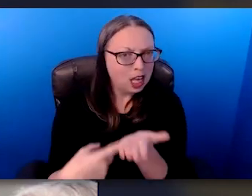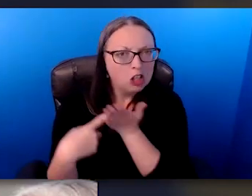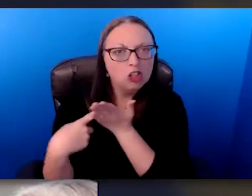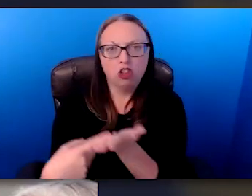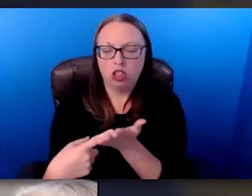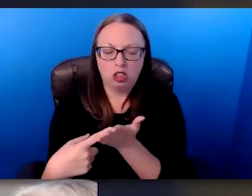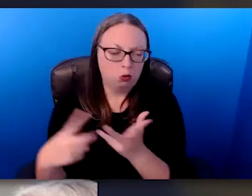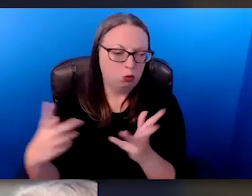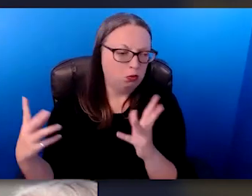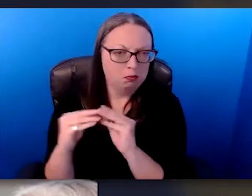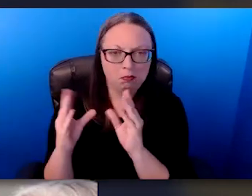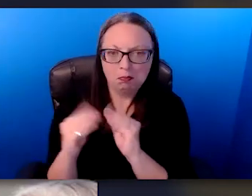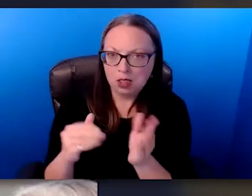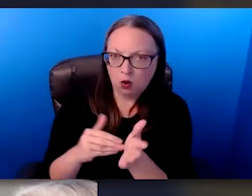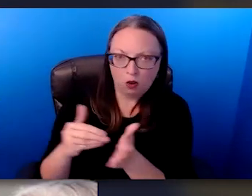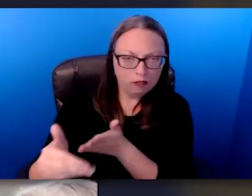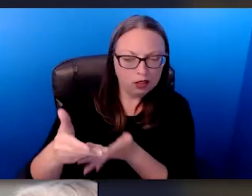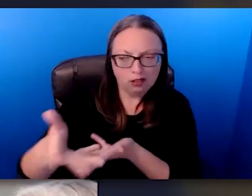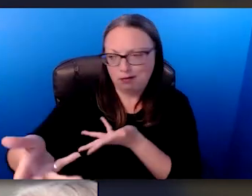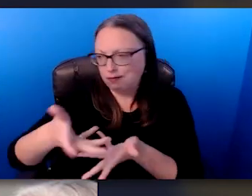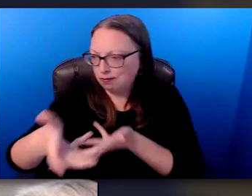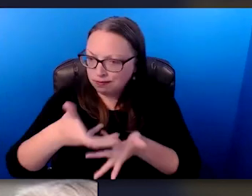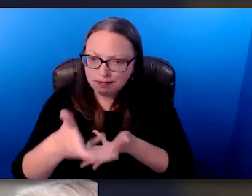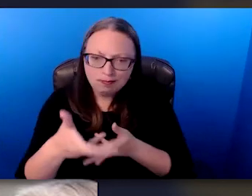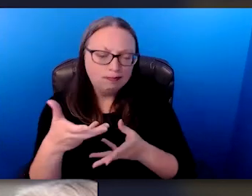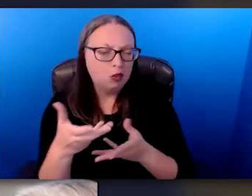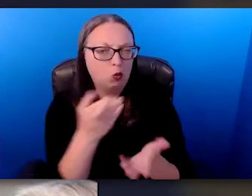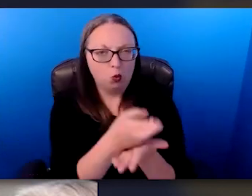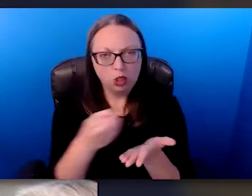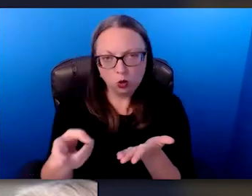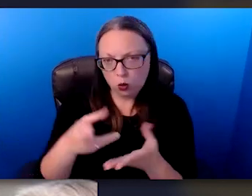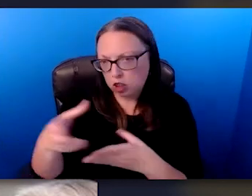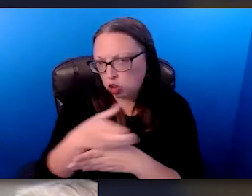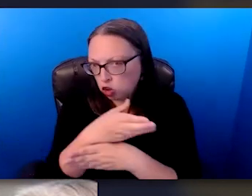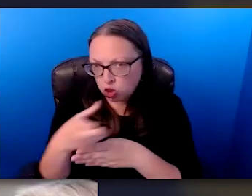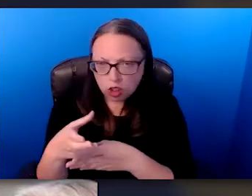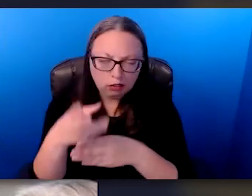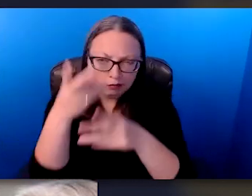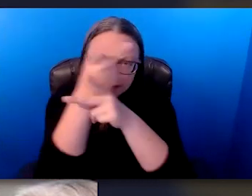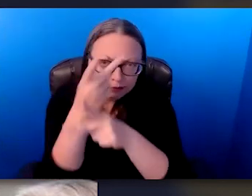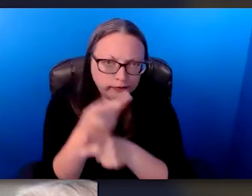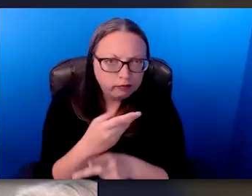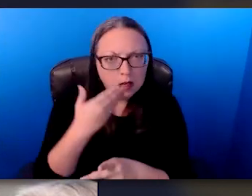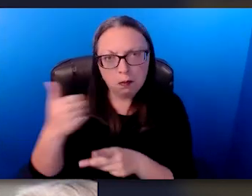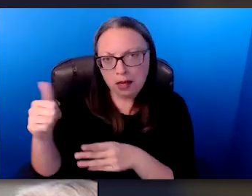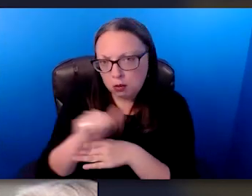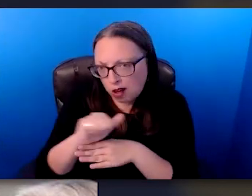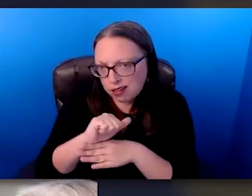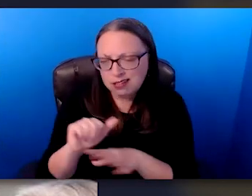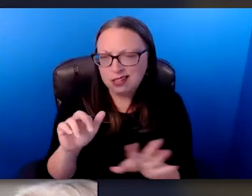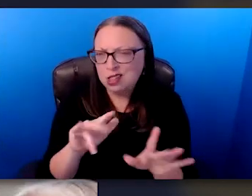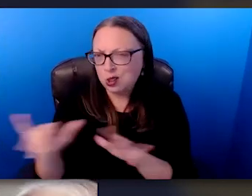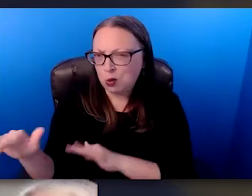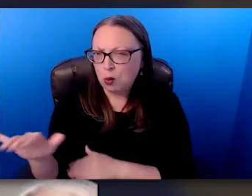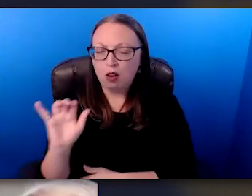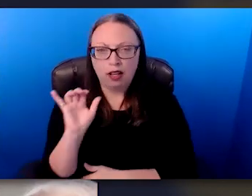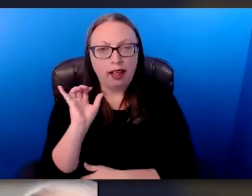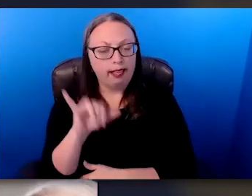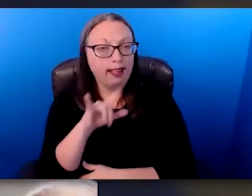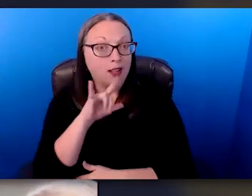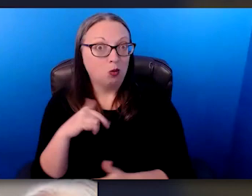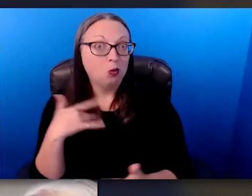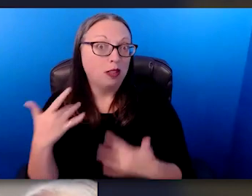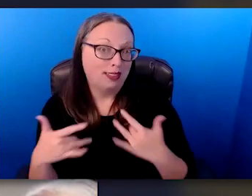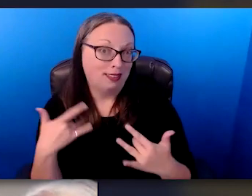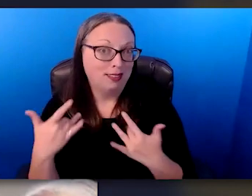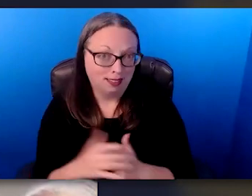regularly and collaborate to share resources and explore best practices and so on. And I think that's really actually quite exciting,